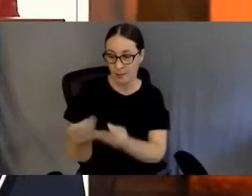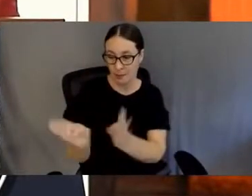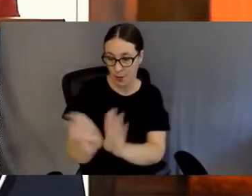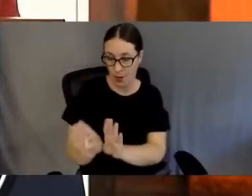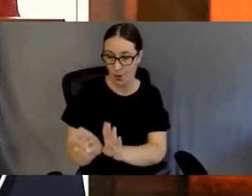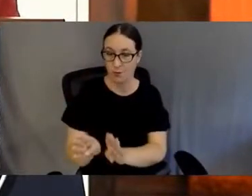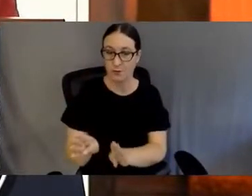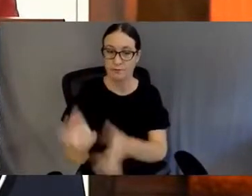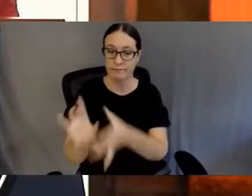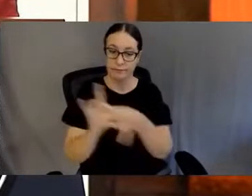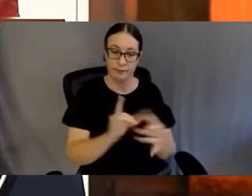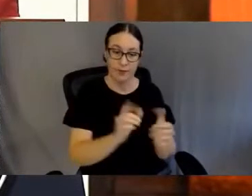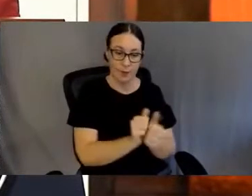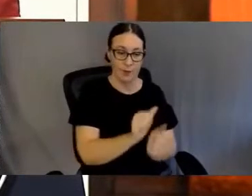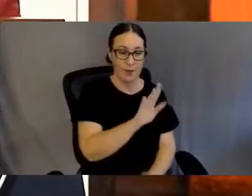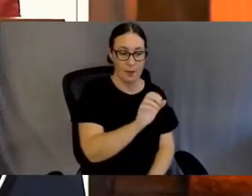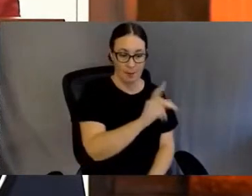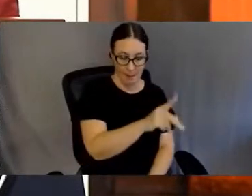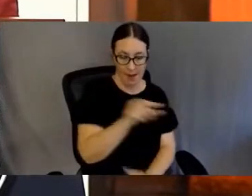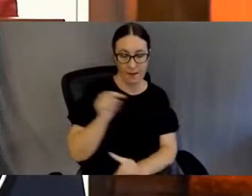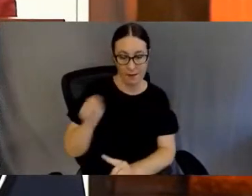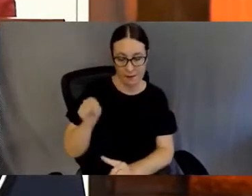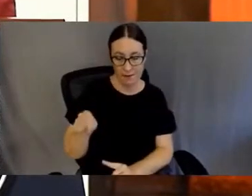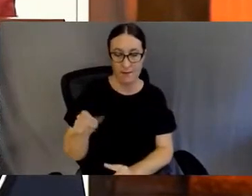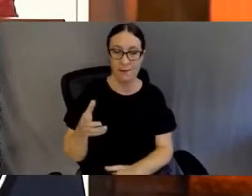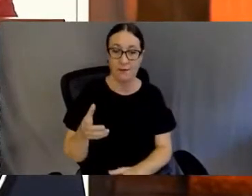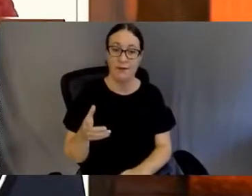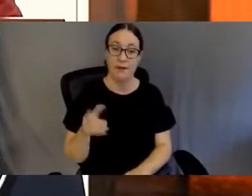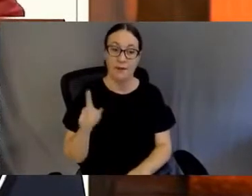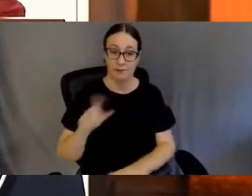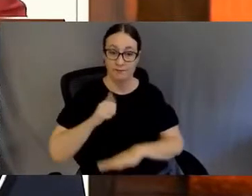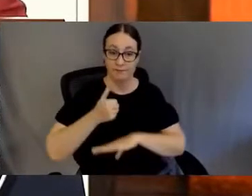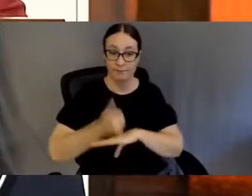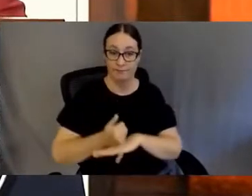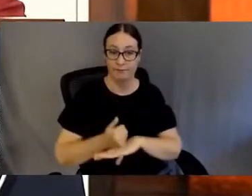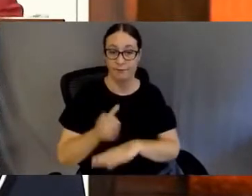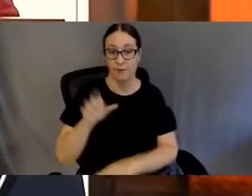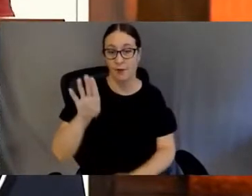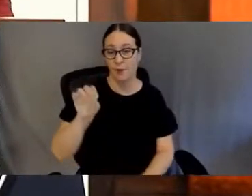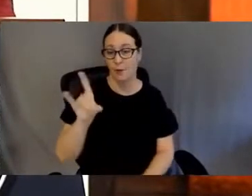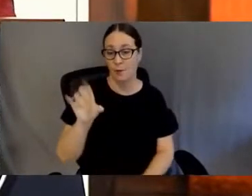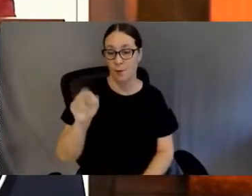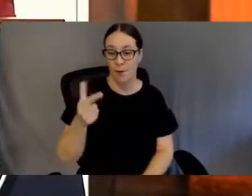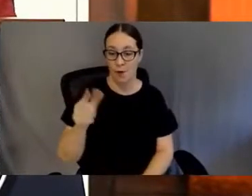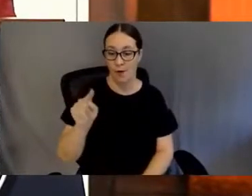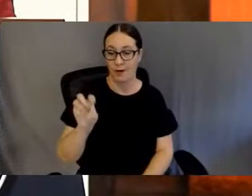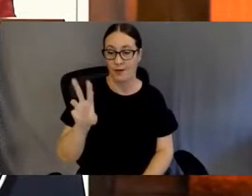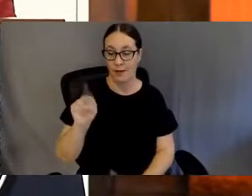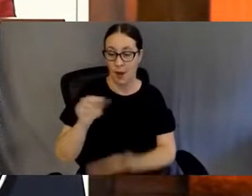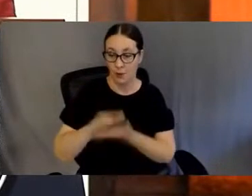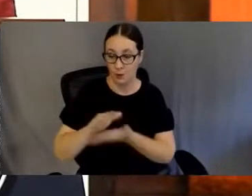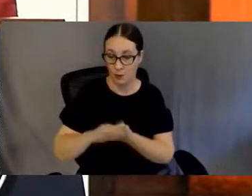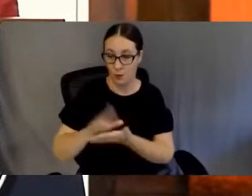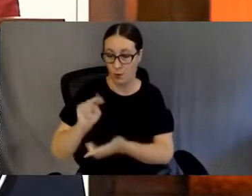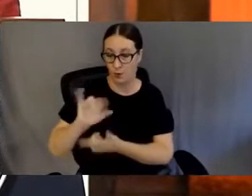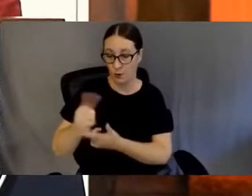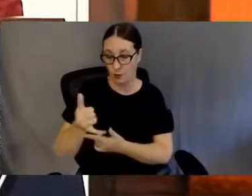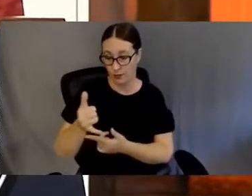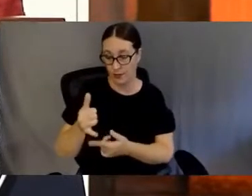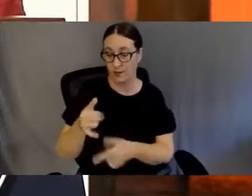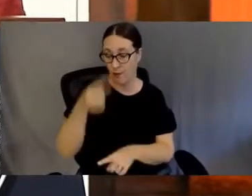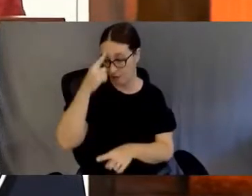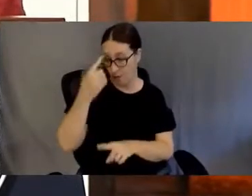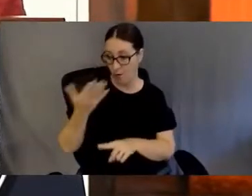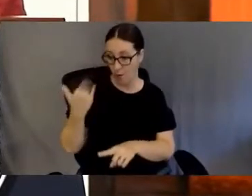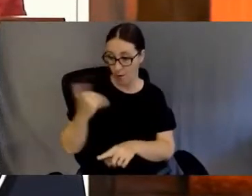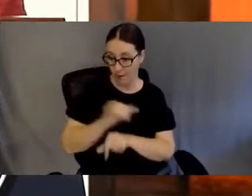Bank. And ultimately, he founded the Bordentown School in New Jersey, a school for formerly enslaved people